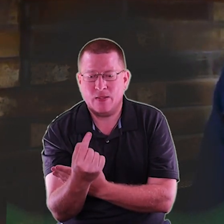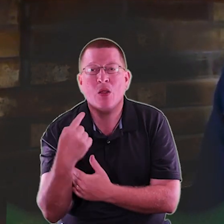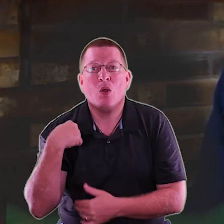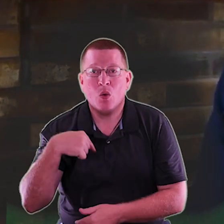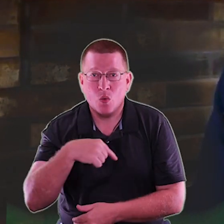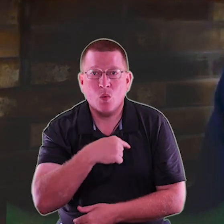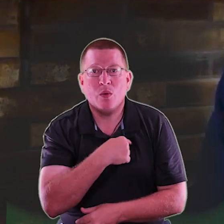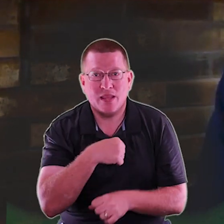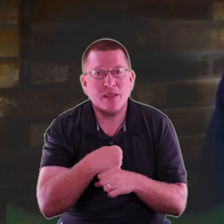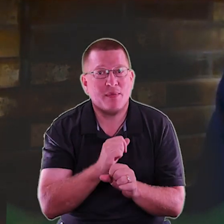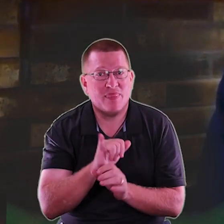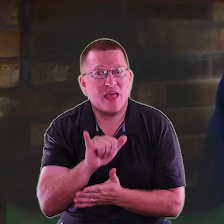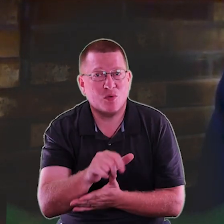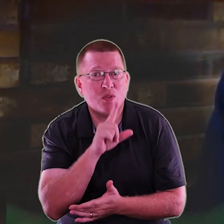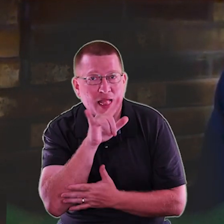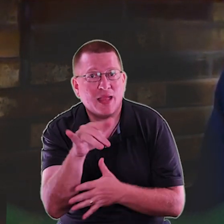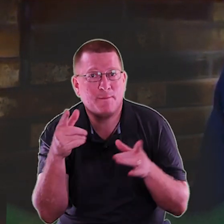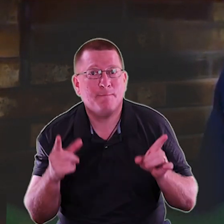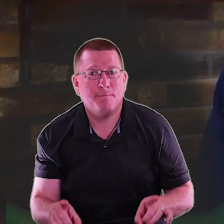we can make that a reality.